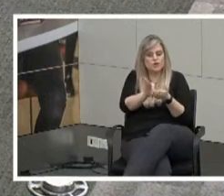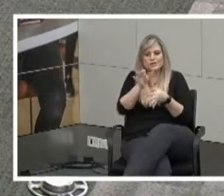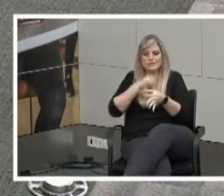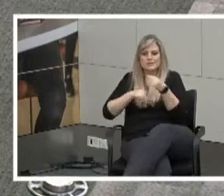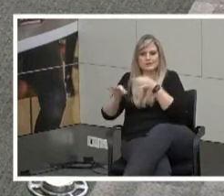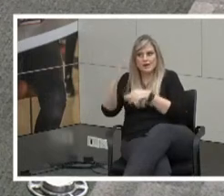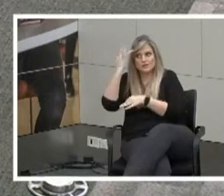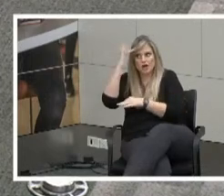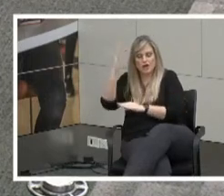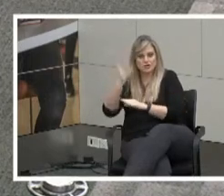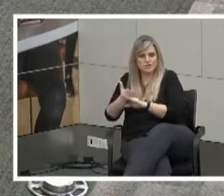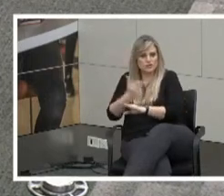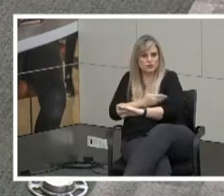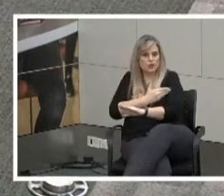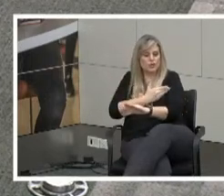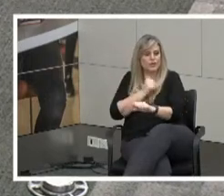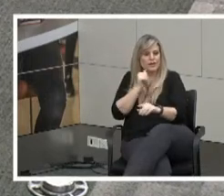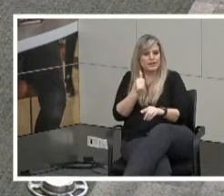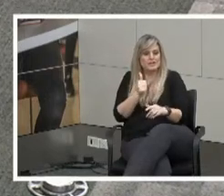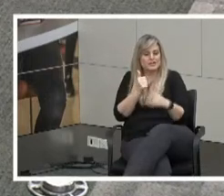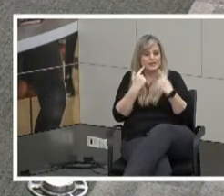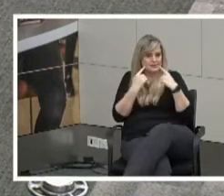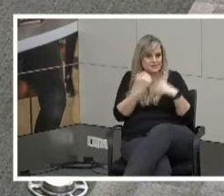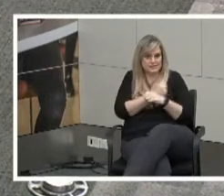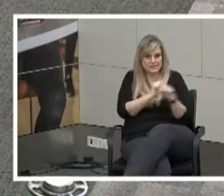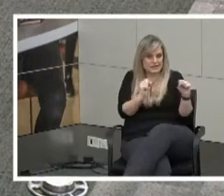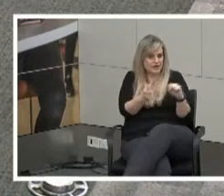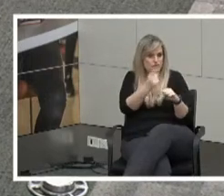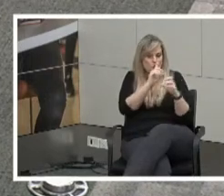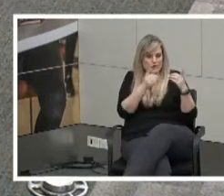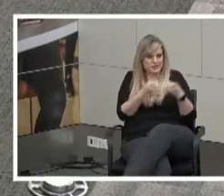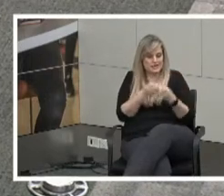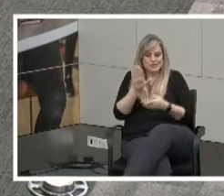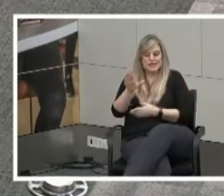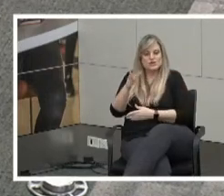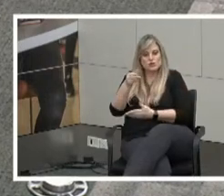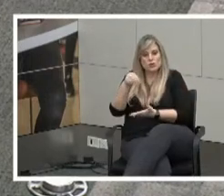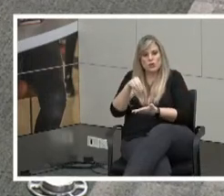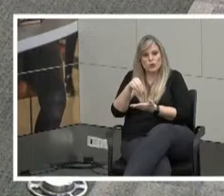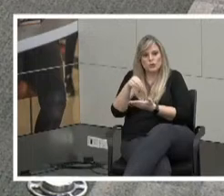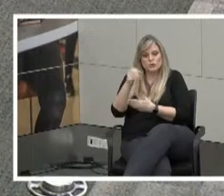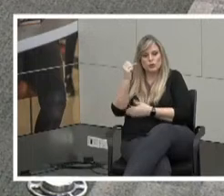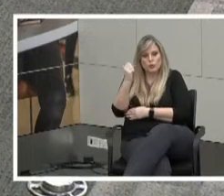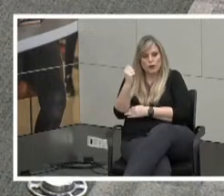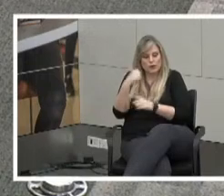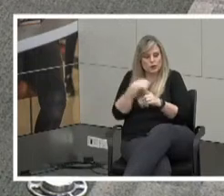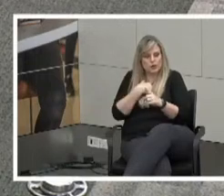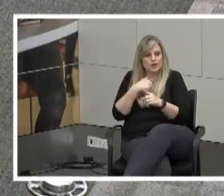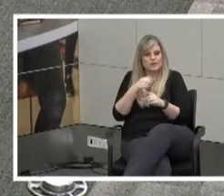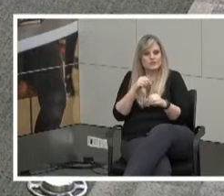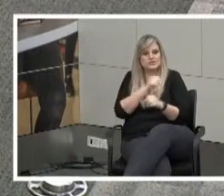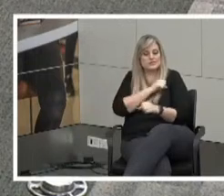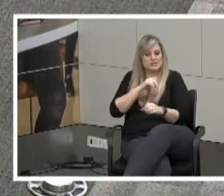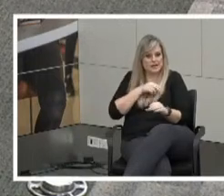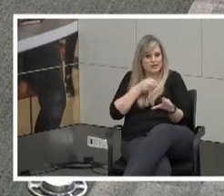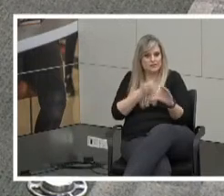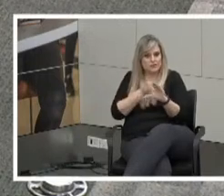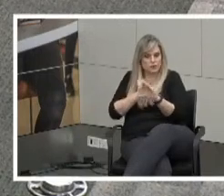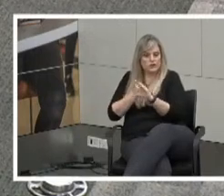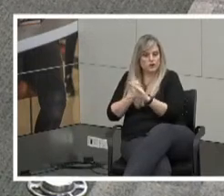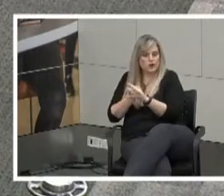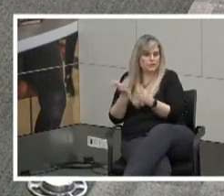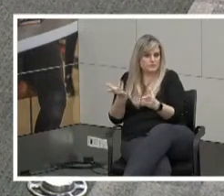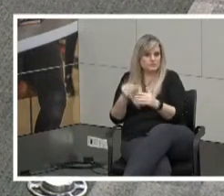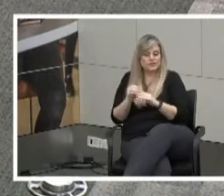hasn't improved a single District he's been tasked with leading his track record of staff turnover rates speak for themselves